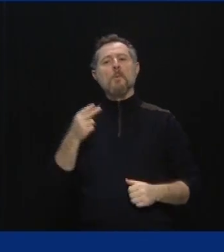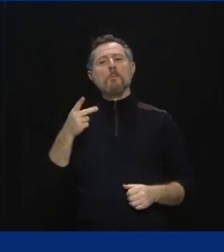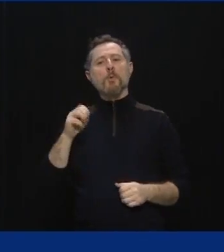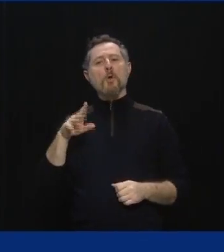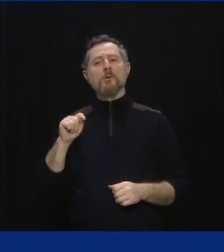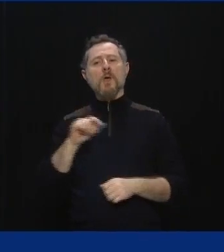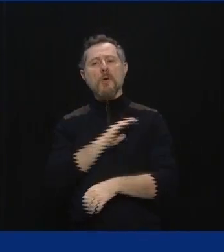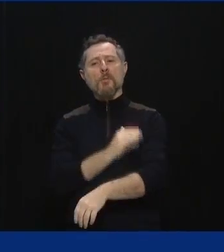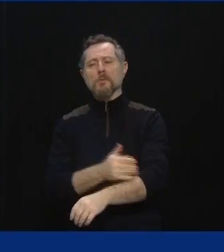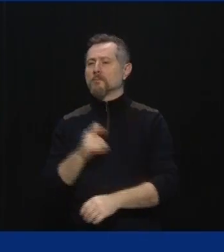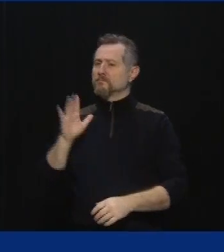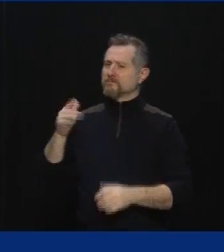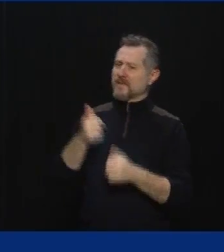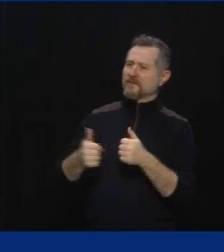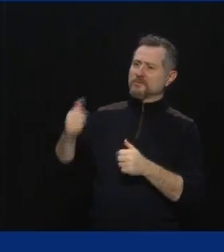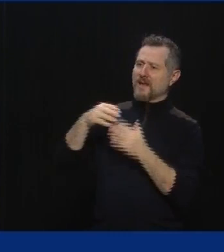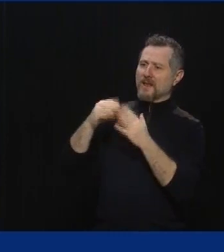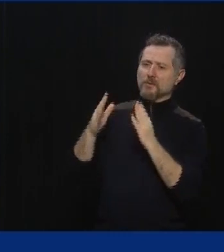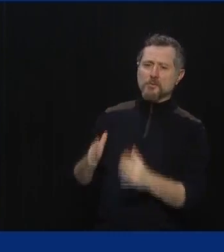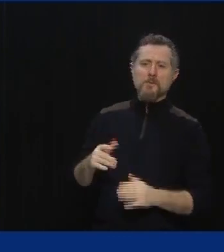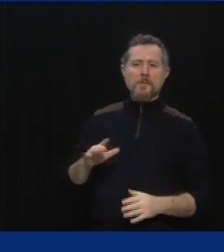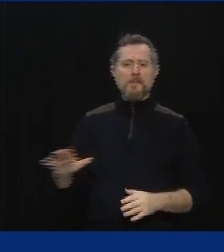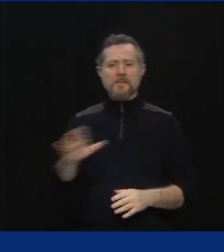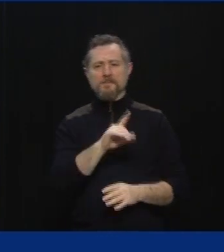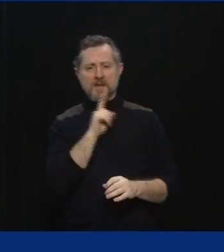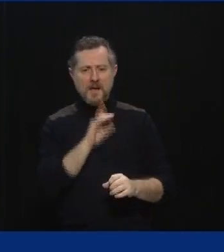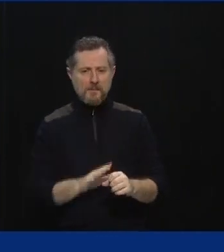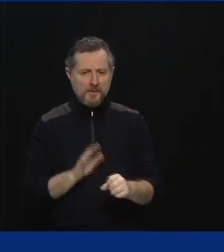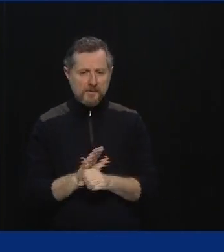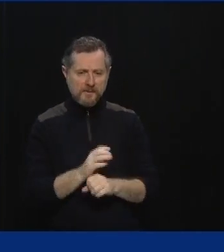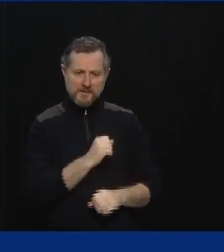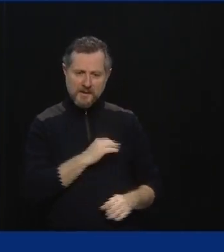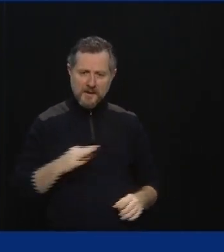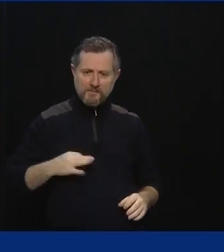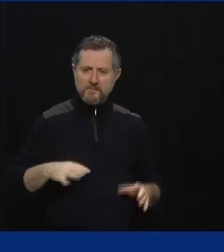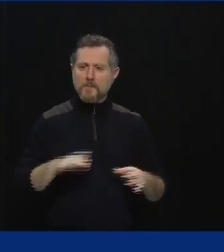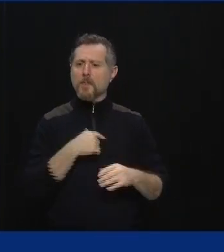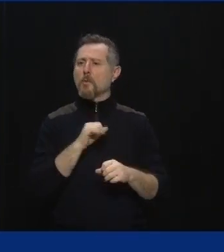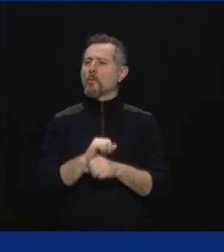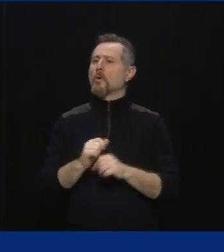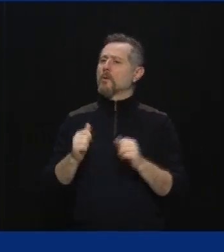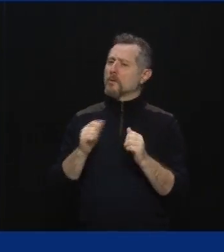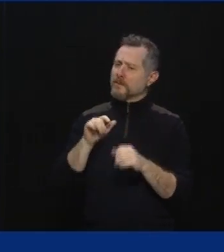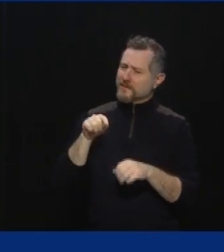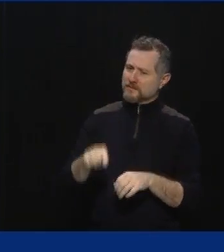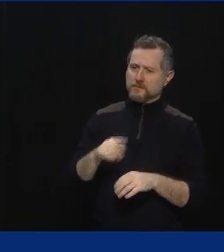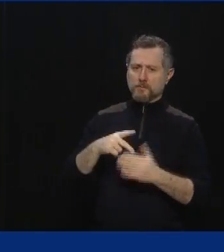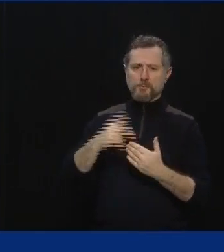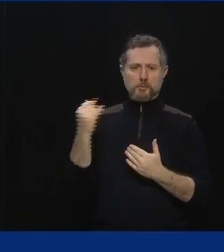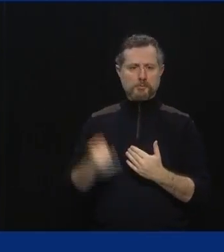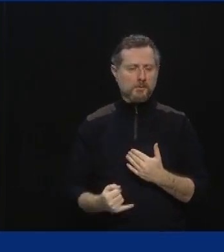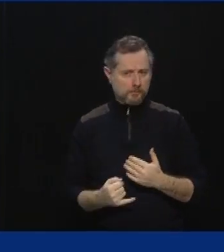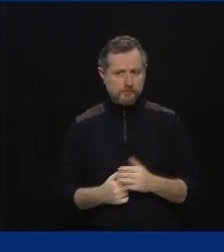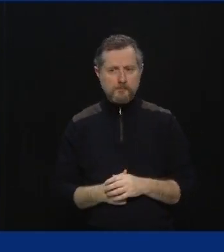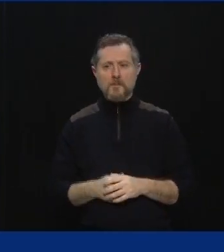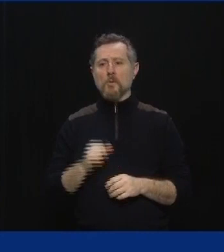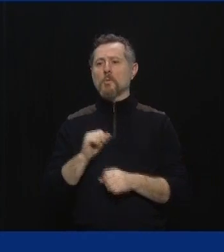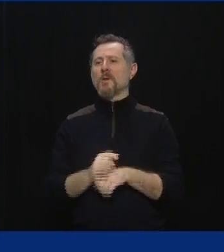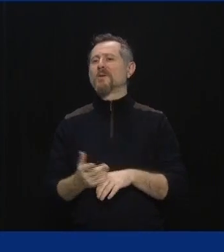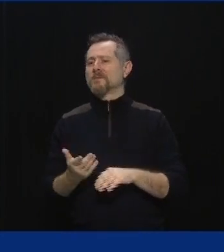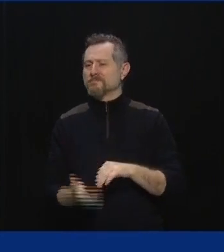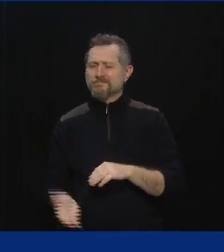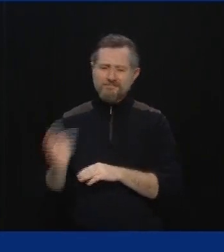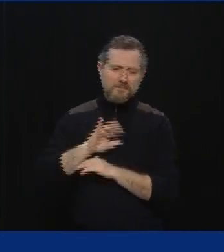senior leaders and dedicated staff, across every facet of this project through early mornings,